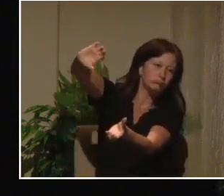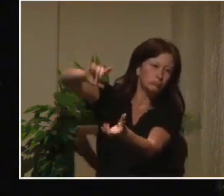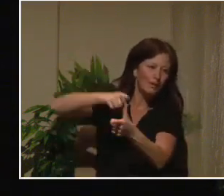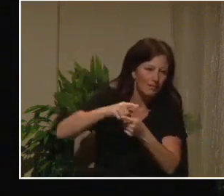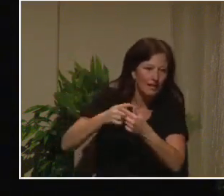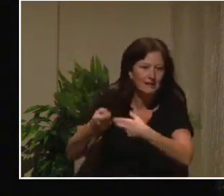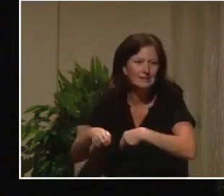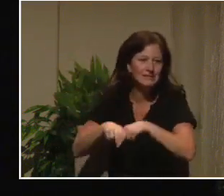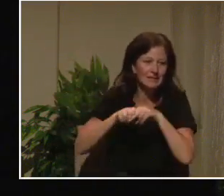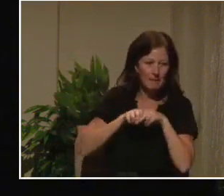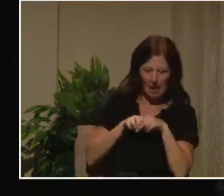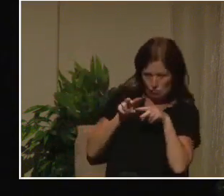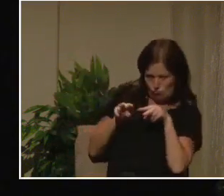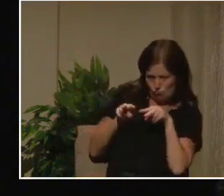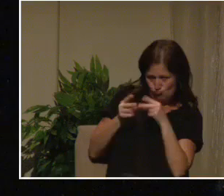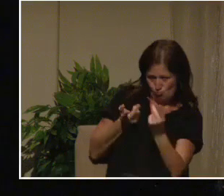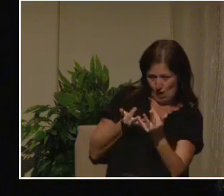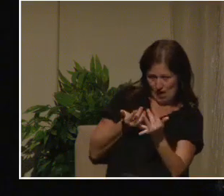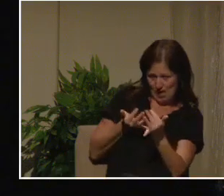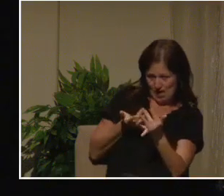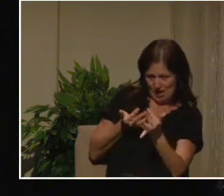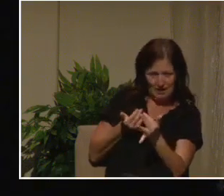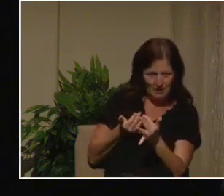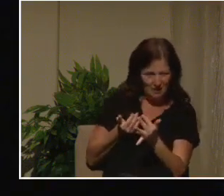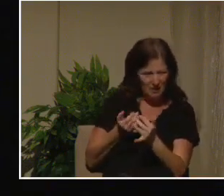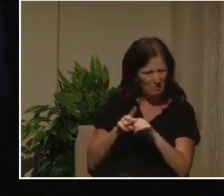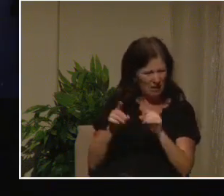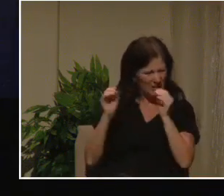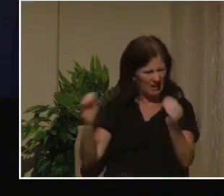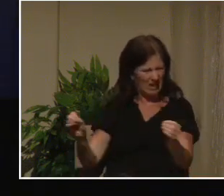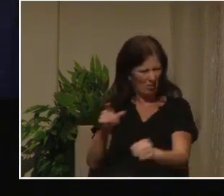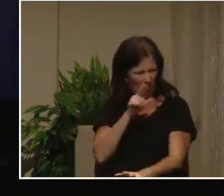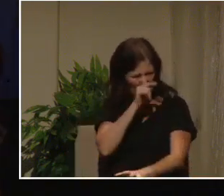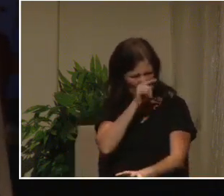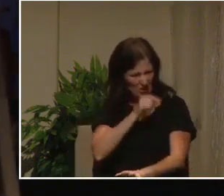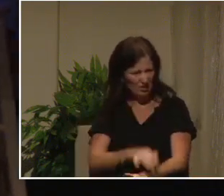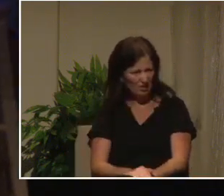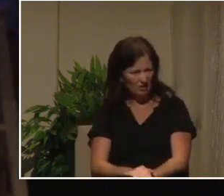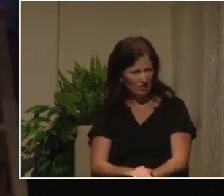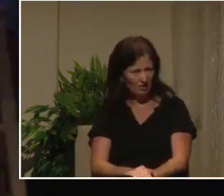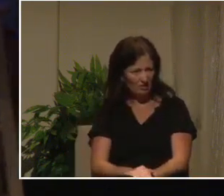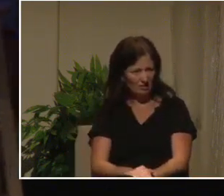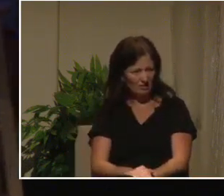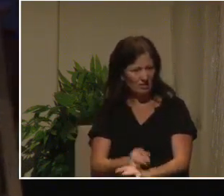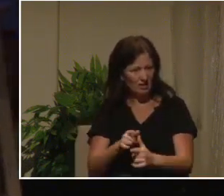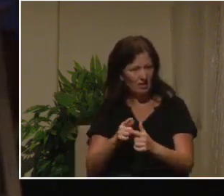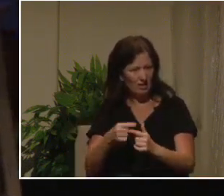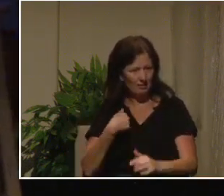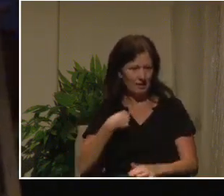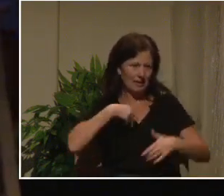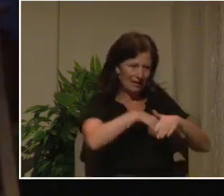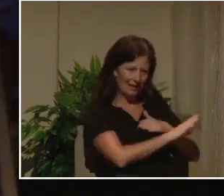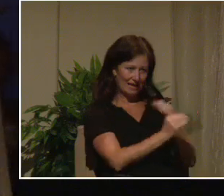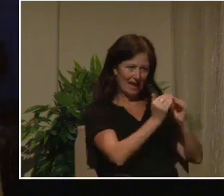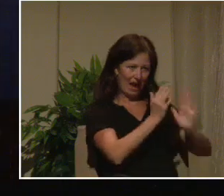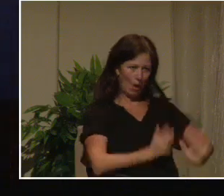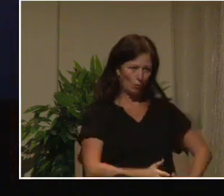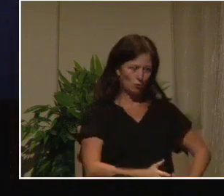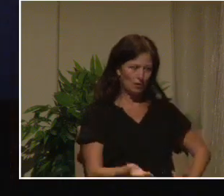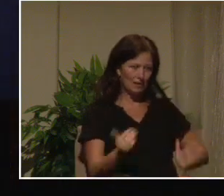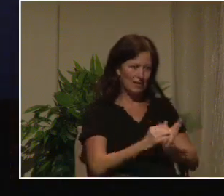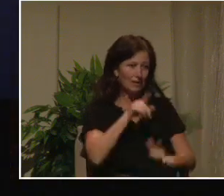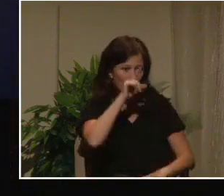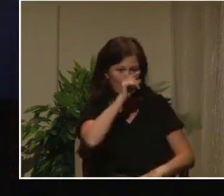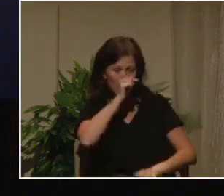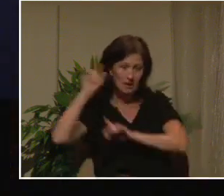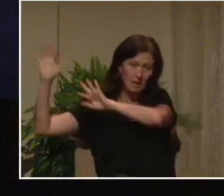Maybe one or two, you know, dare. And then we go in the house, and then they all flock. They're not interested